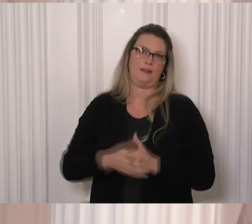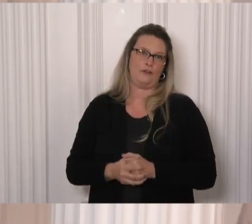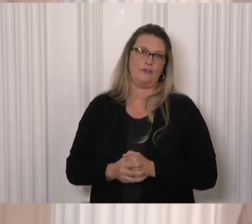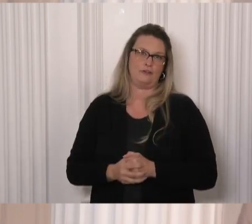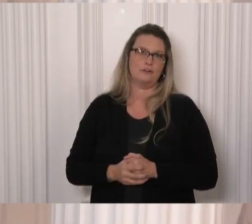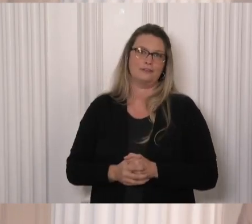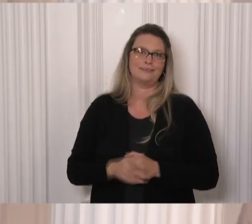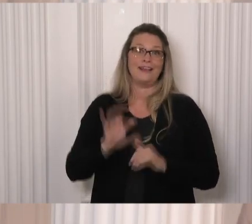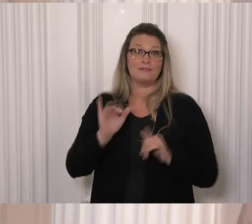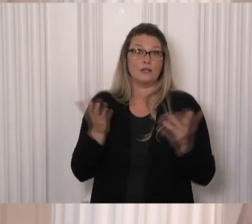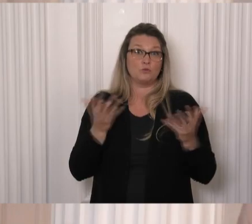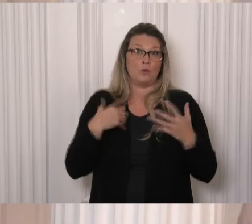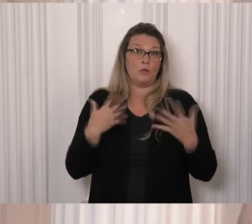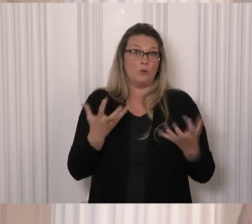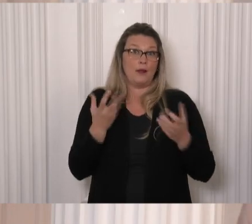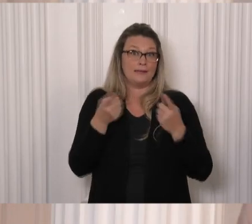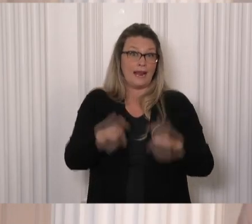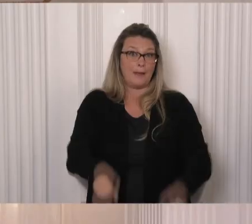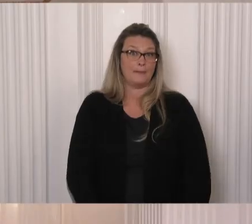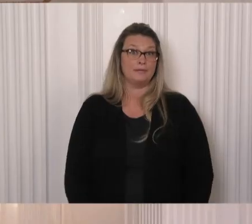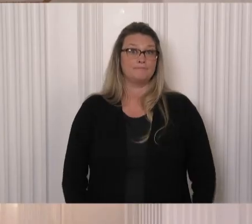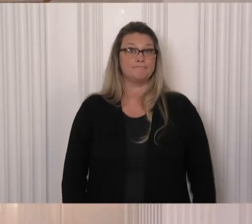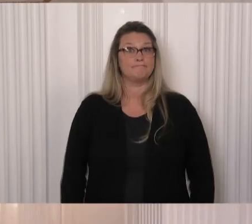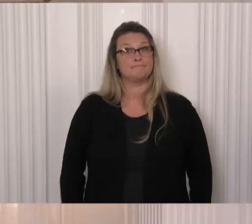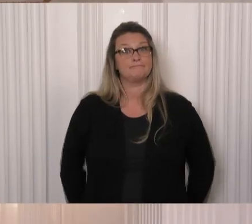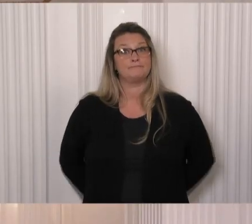we want to see happening.